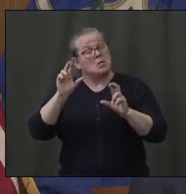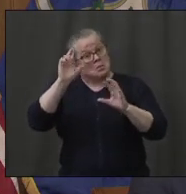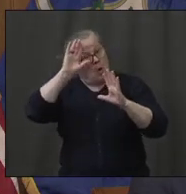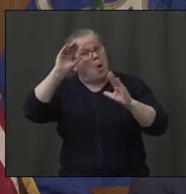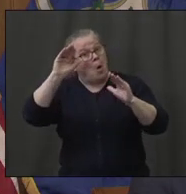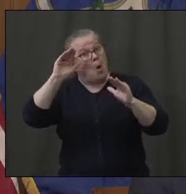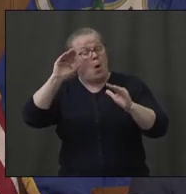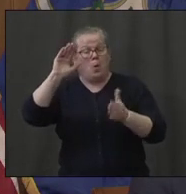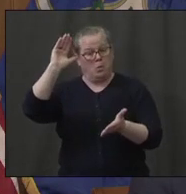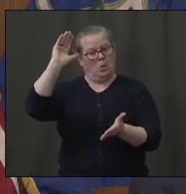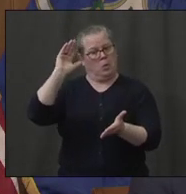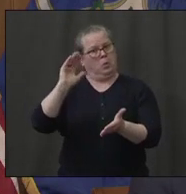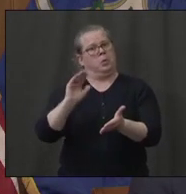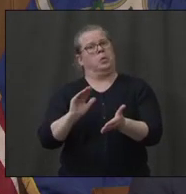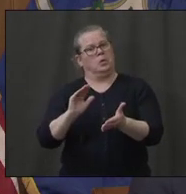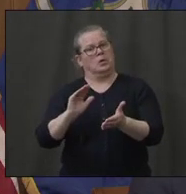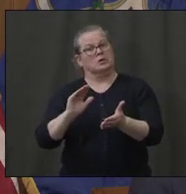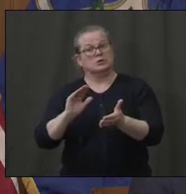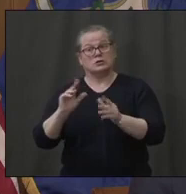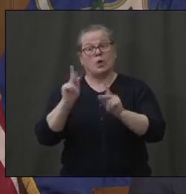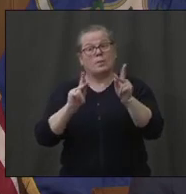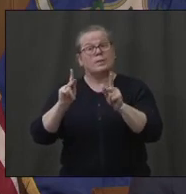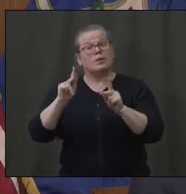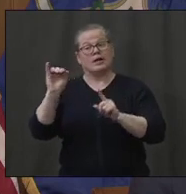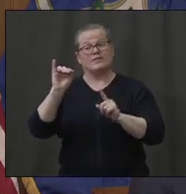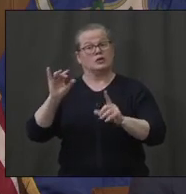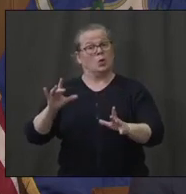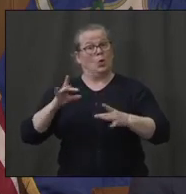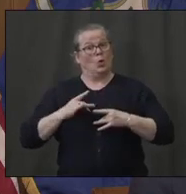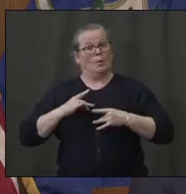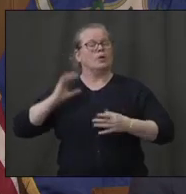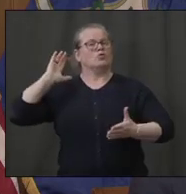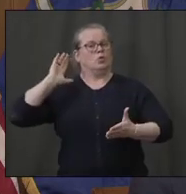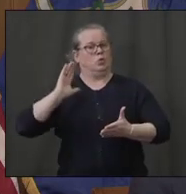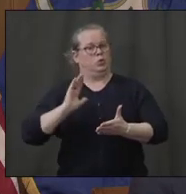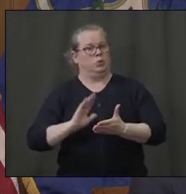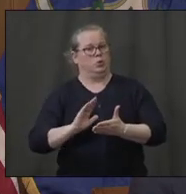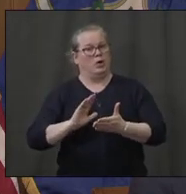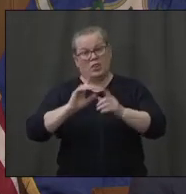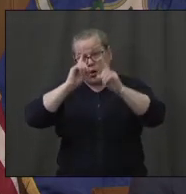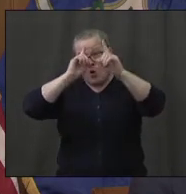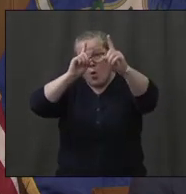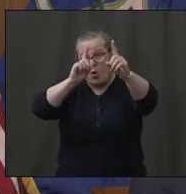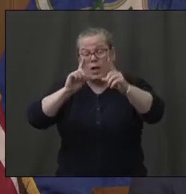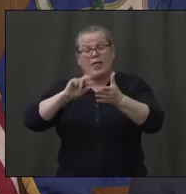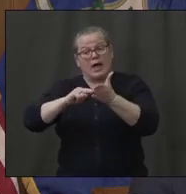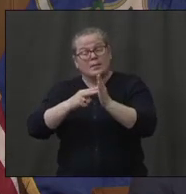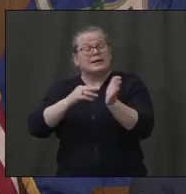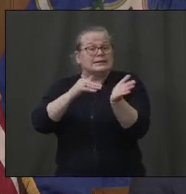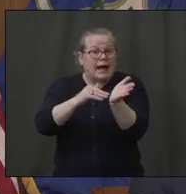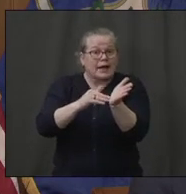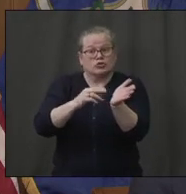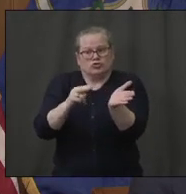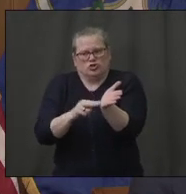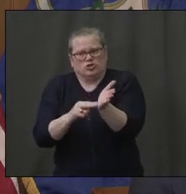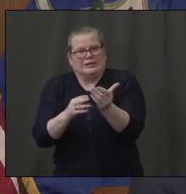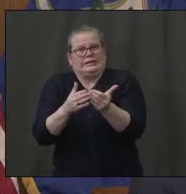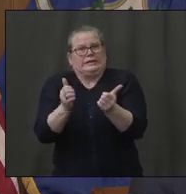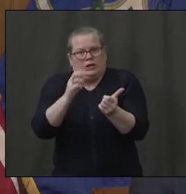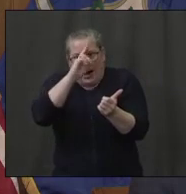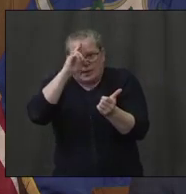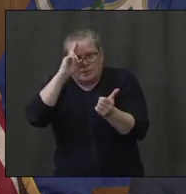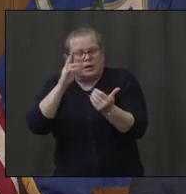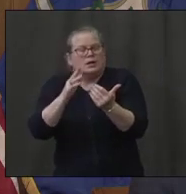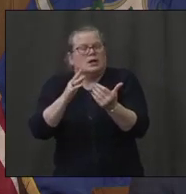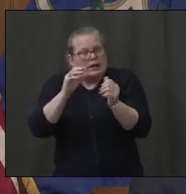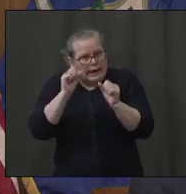the number of infections in total as well. That gives our healthcare system a much better chance to be able to deal with that peak. And so this is why the